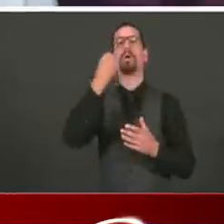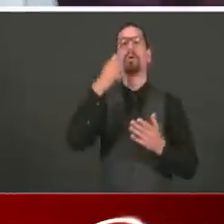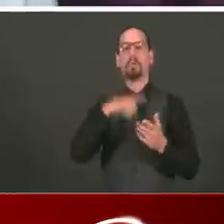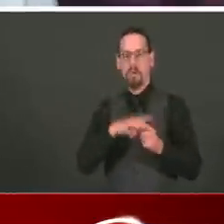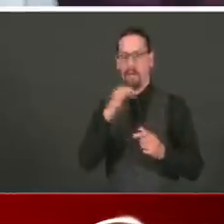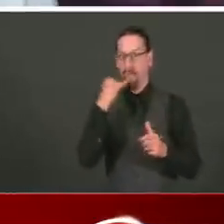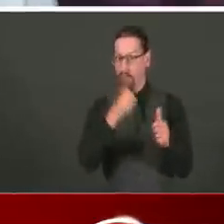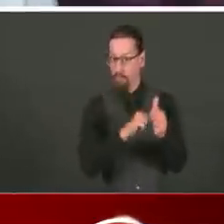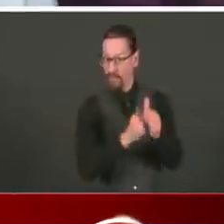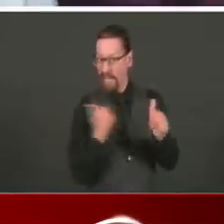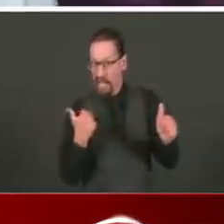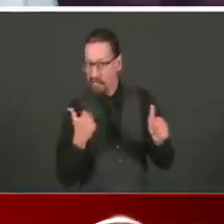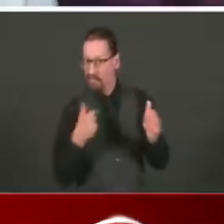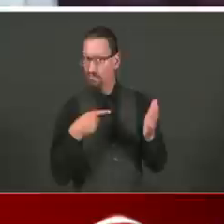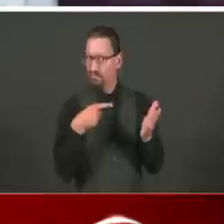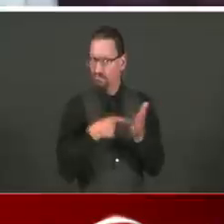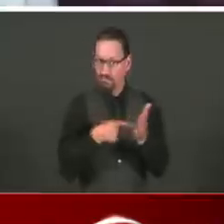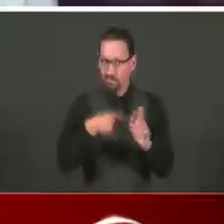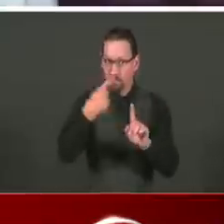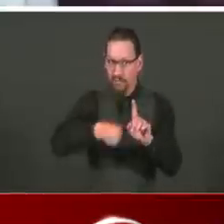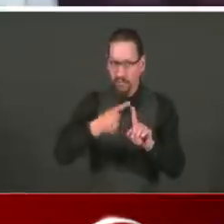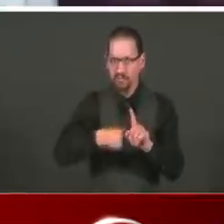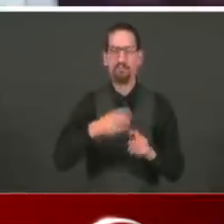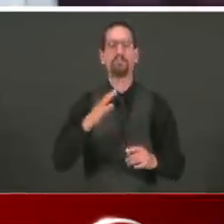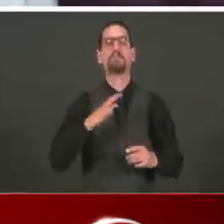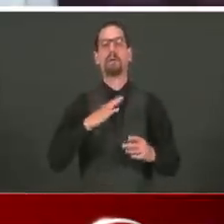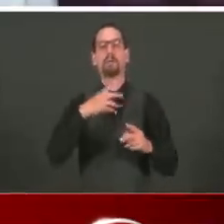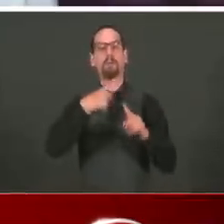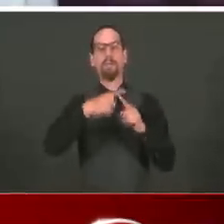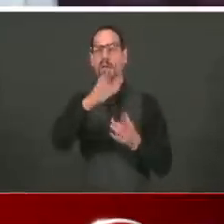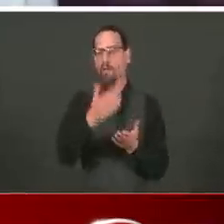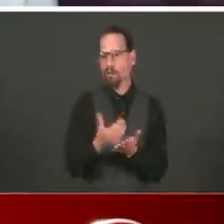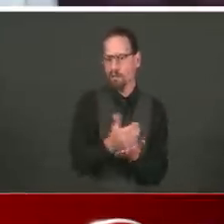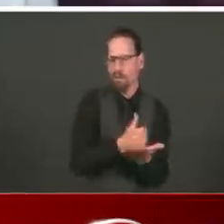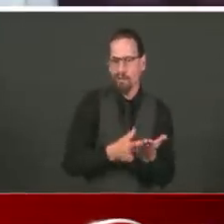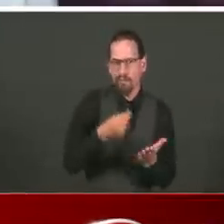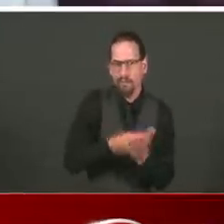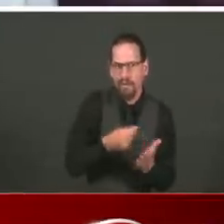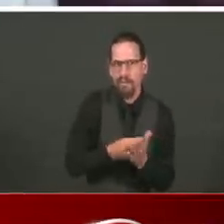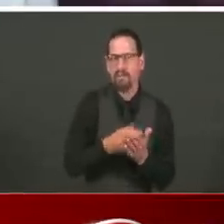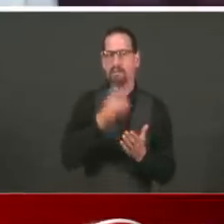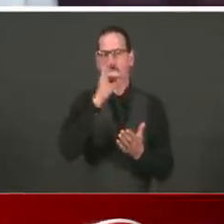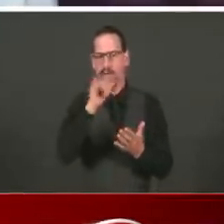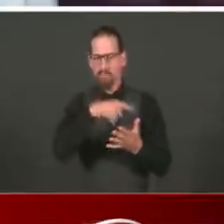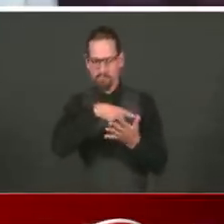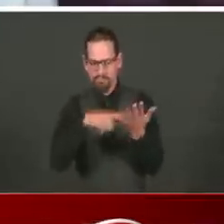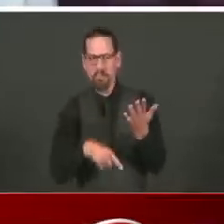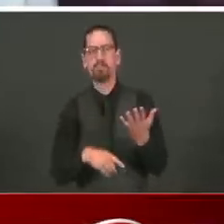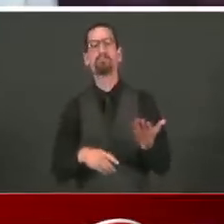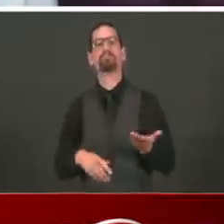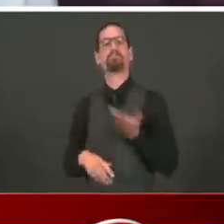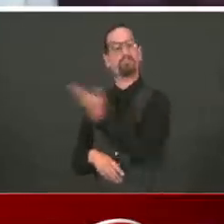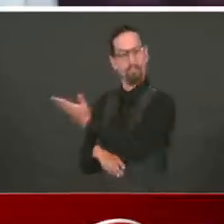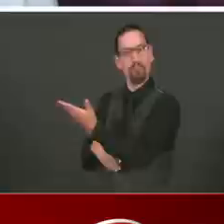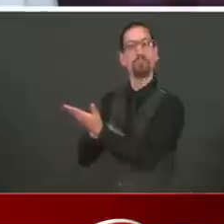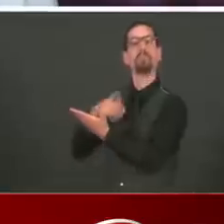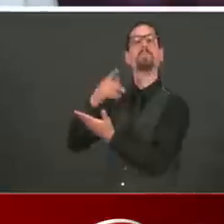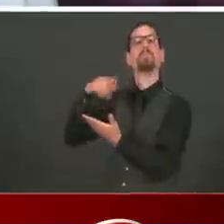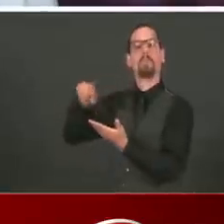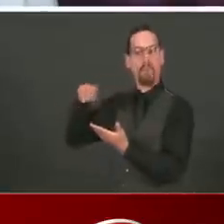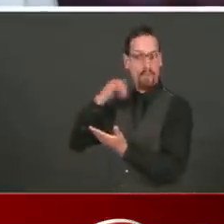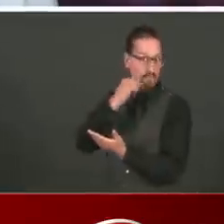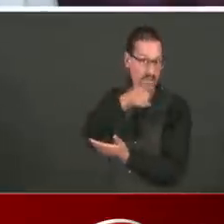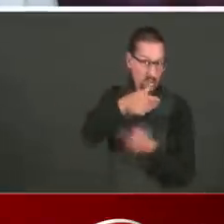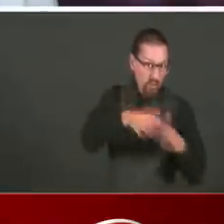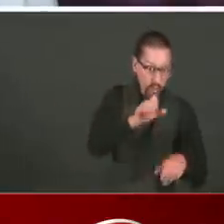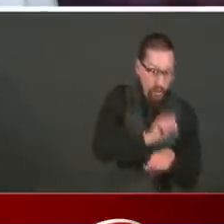COVID-19. Maybe you lost your job because of COVID, or you're out of work temporarily because of COVID. You can qualify